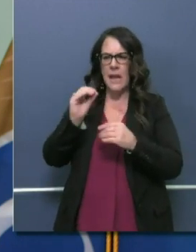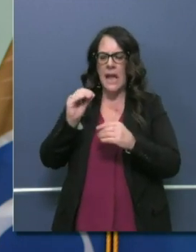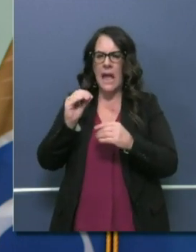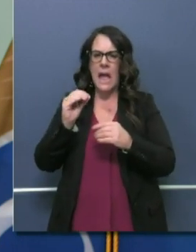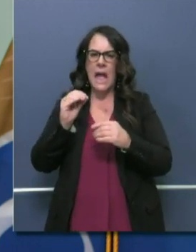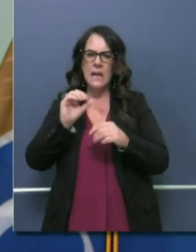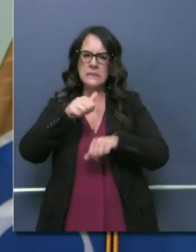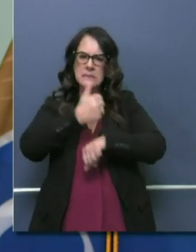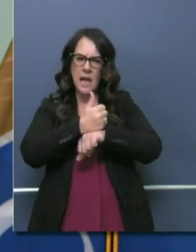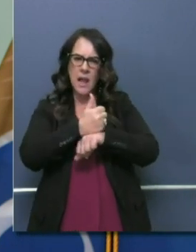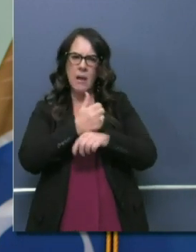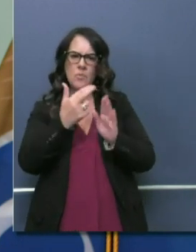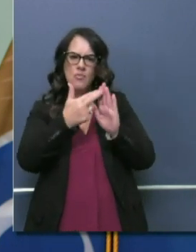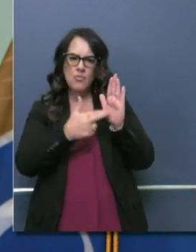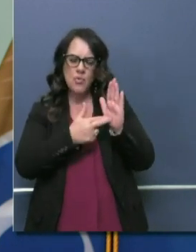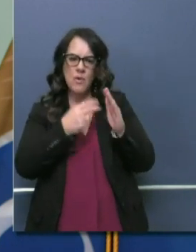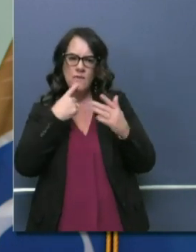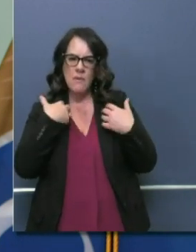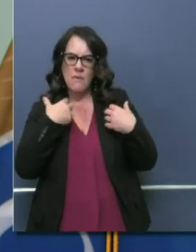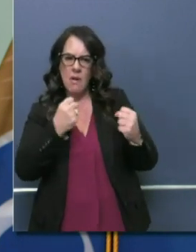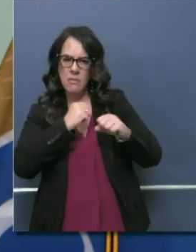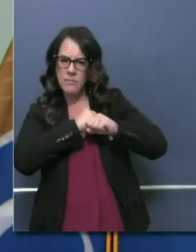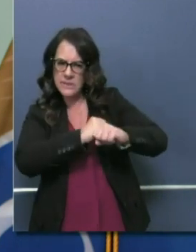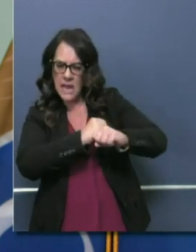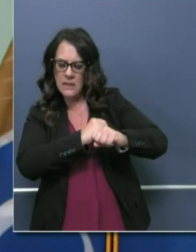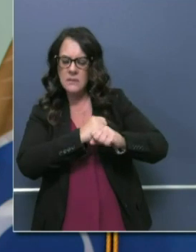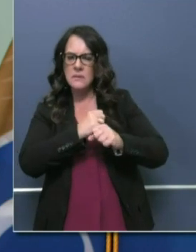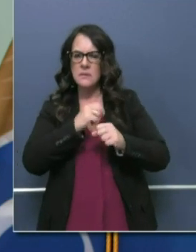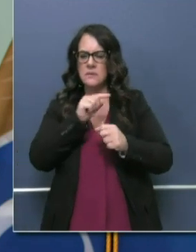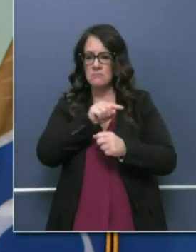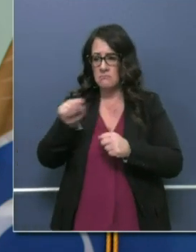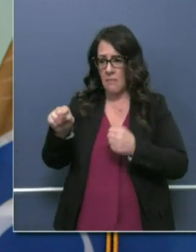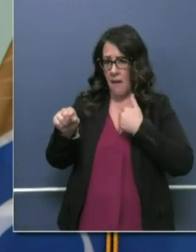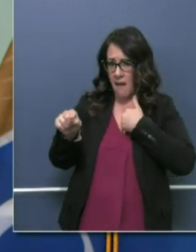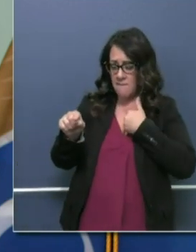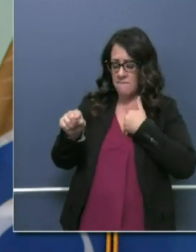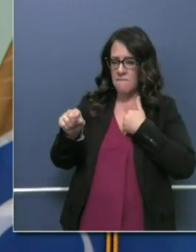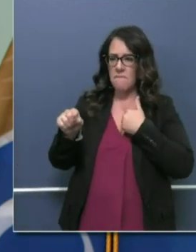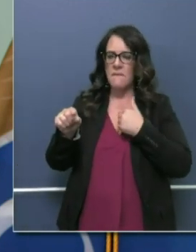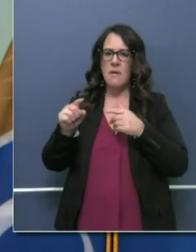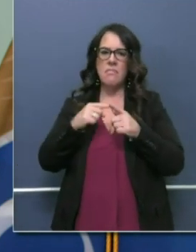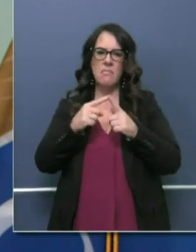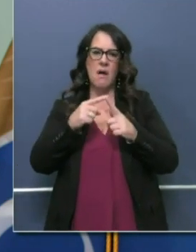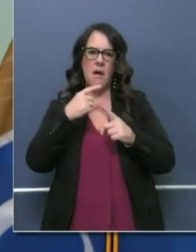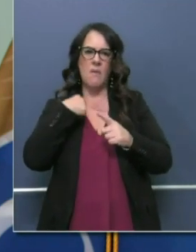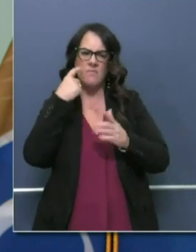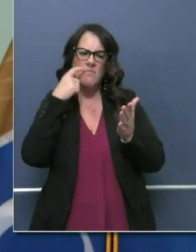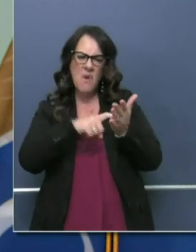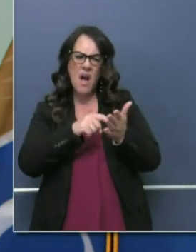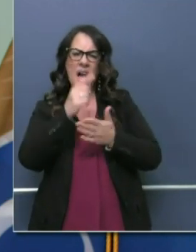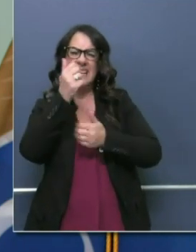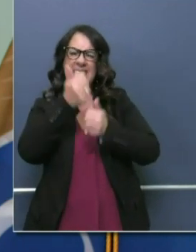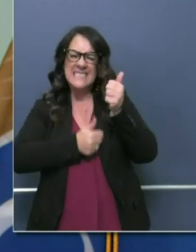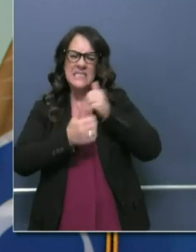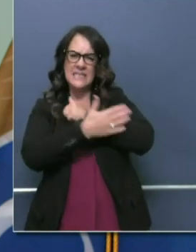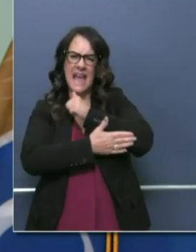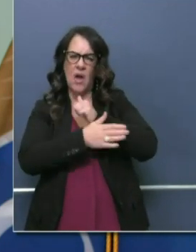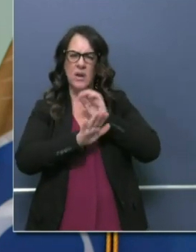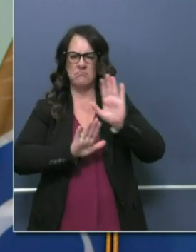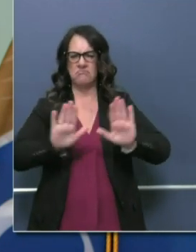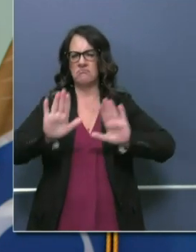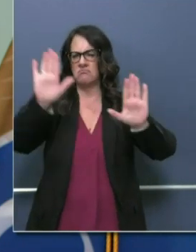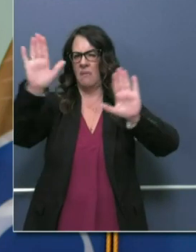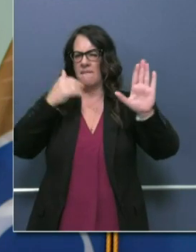counties throughout the state of California where we recognize there are different conditions and we believe different criteria should be put into